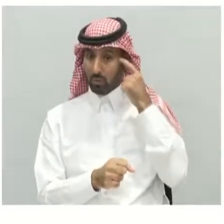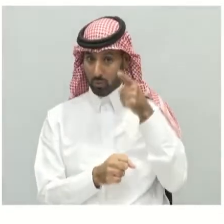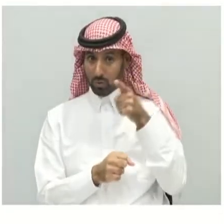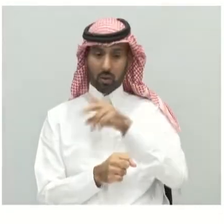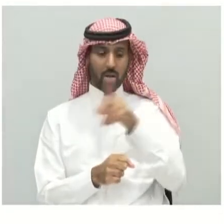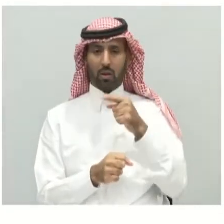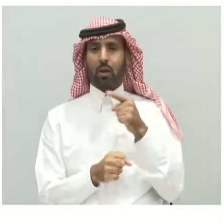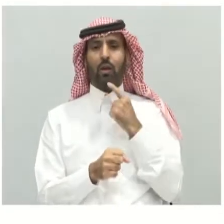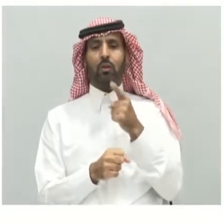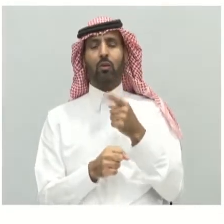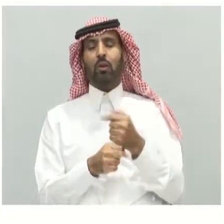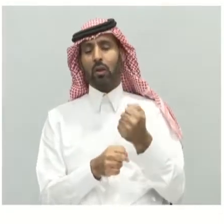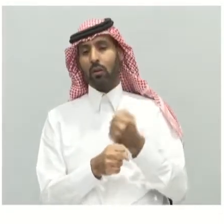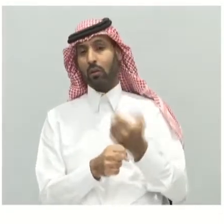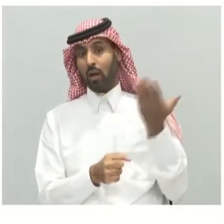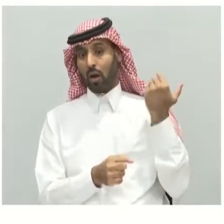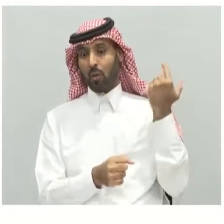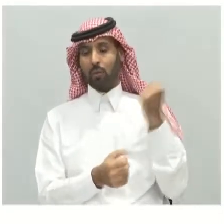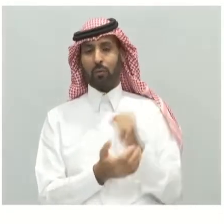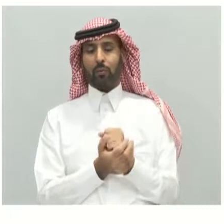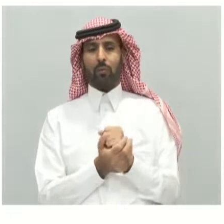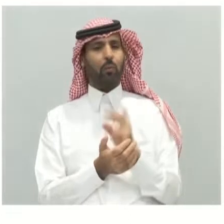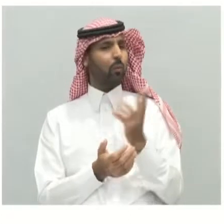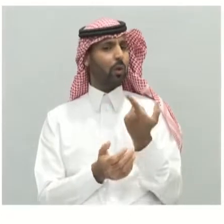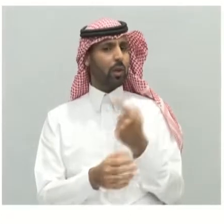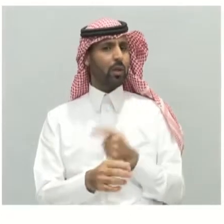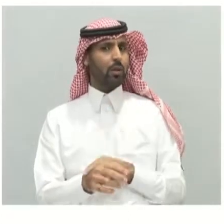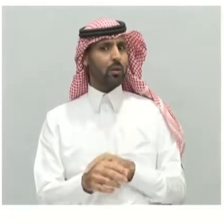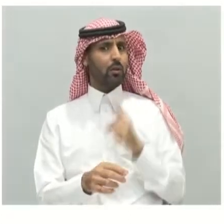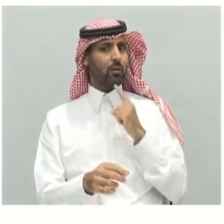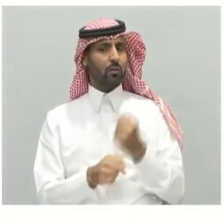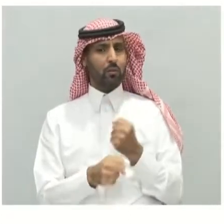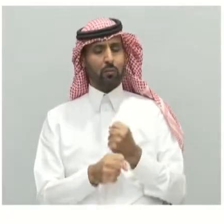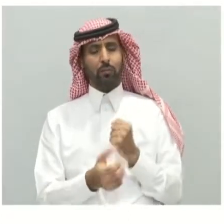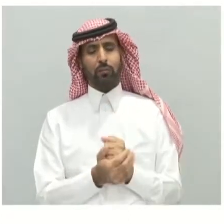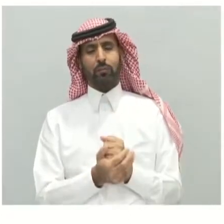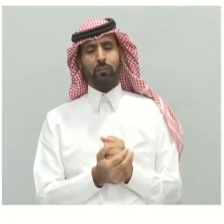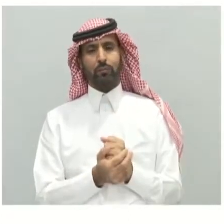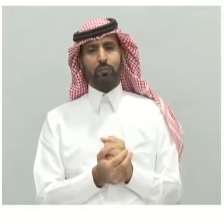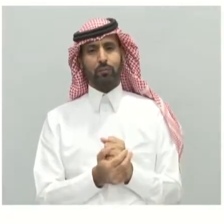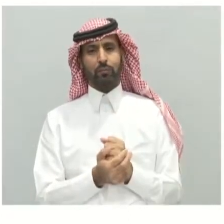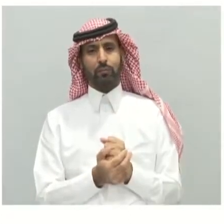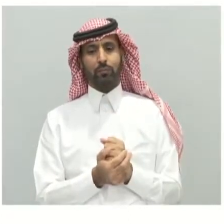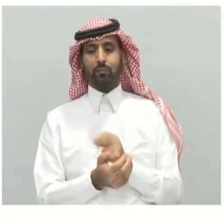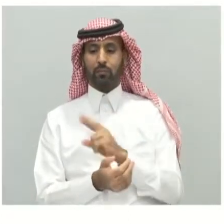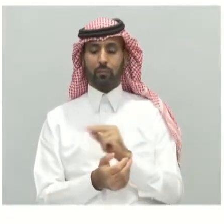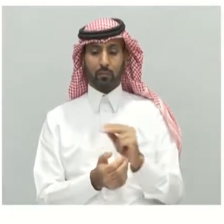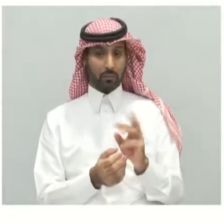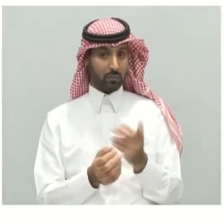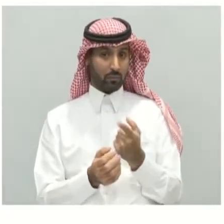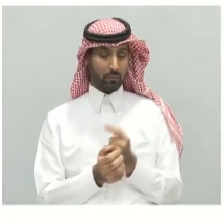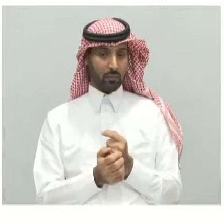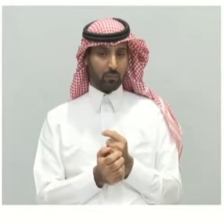you yesterday, so you know when did you do these activity, okay? For example, there are